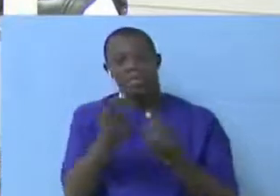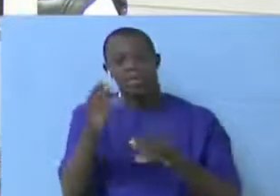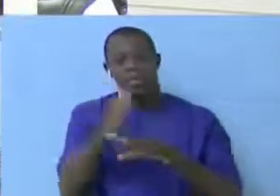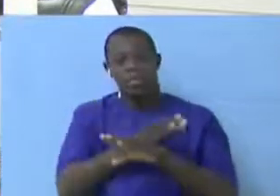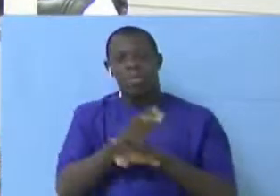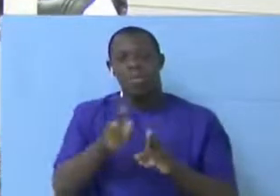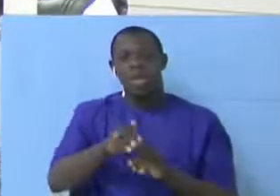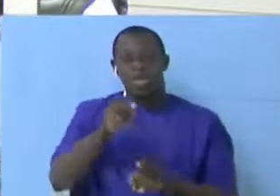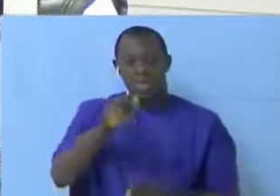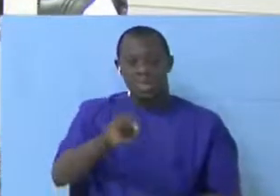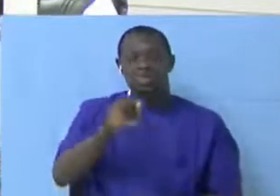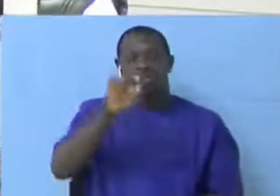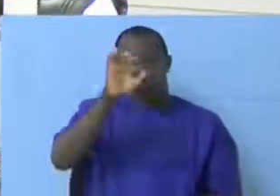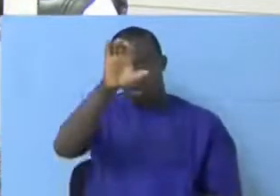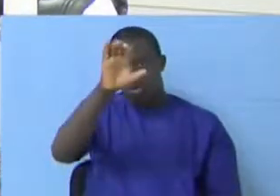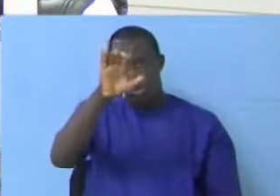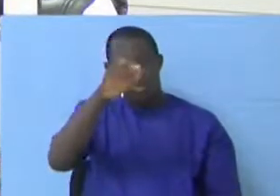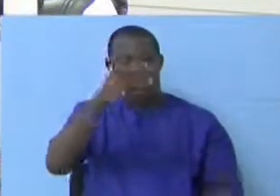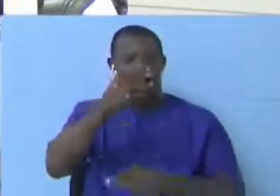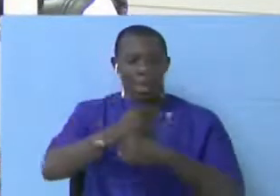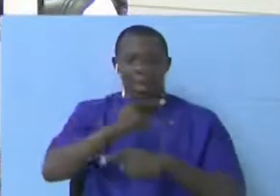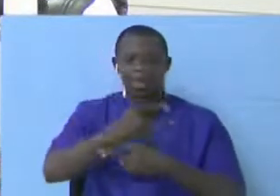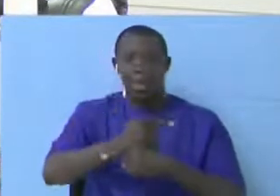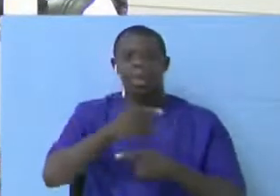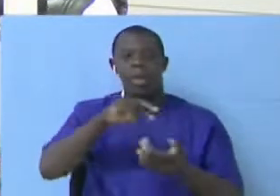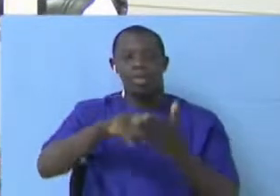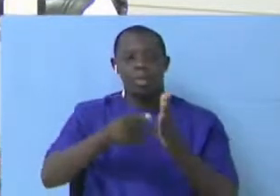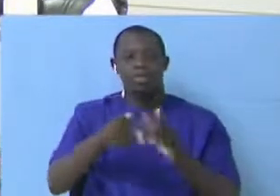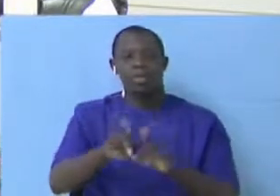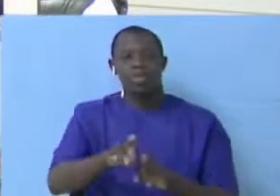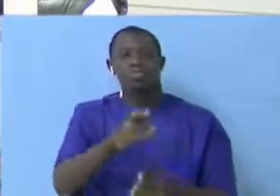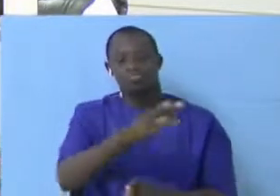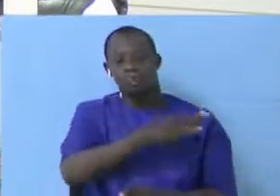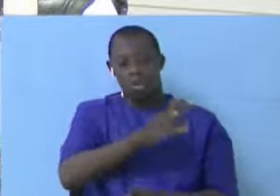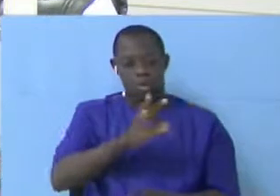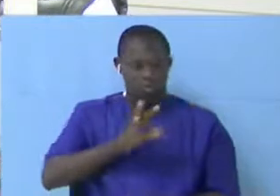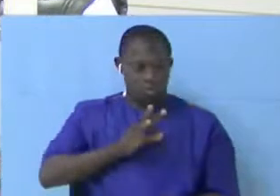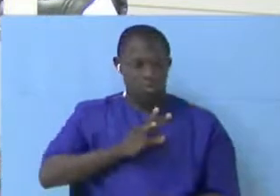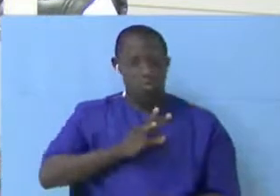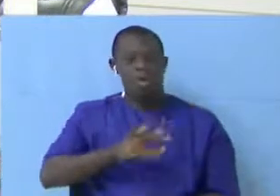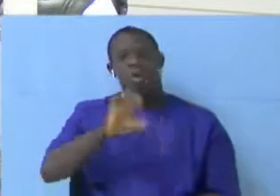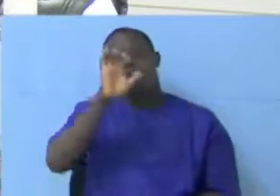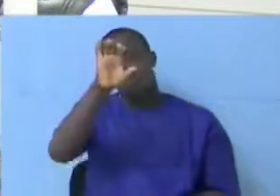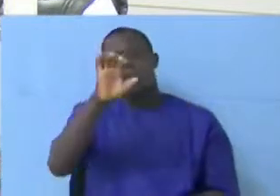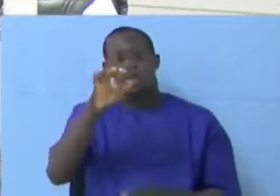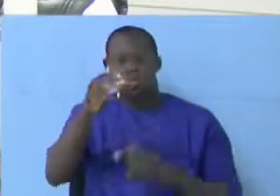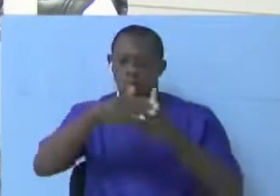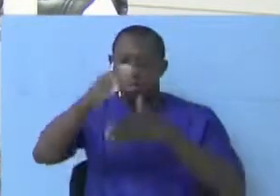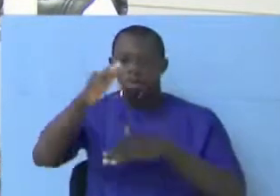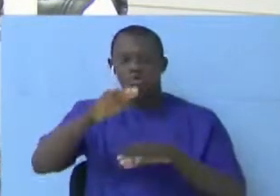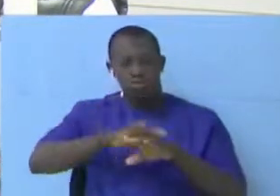This country, more than that, this country is a tourism destination.